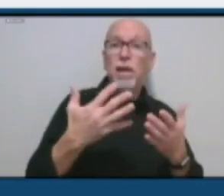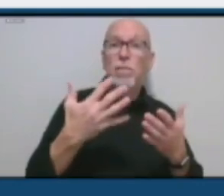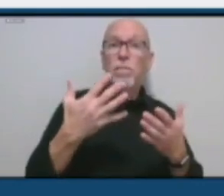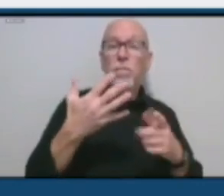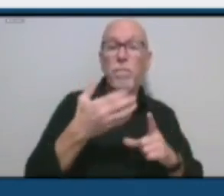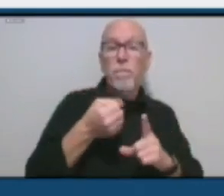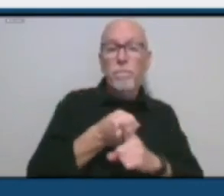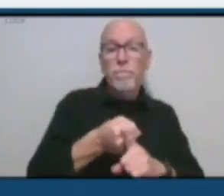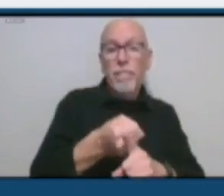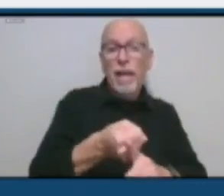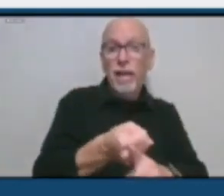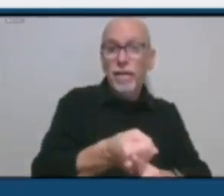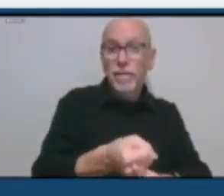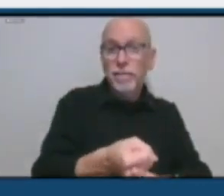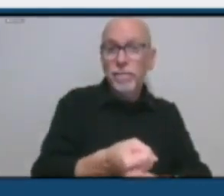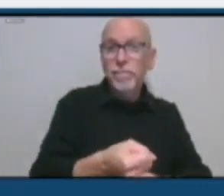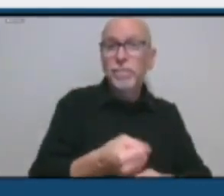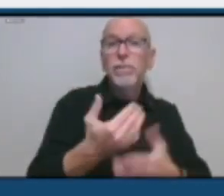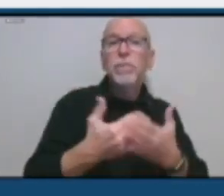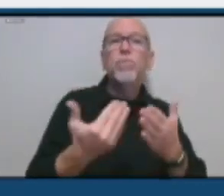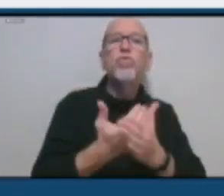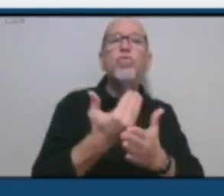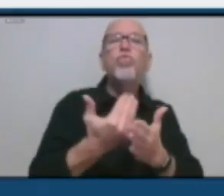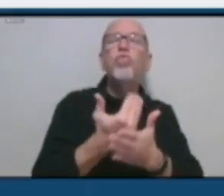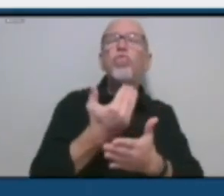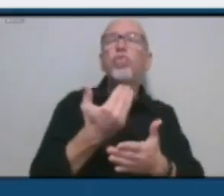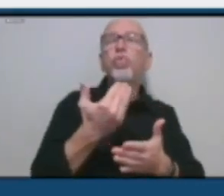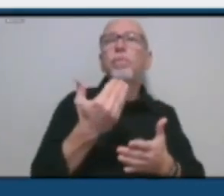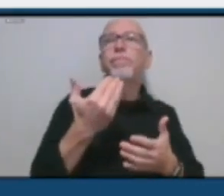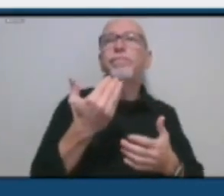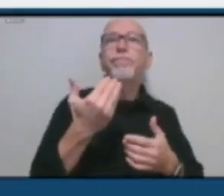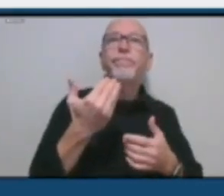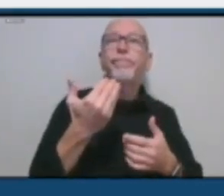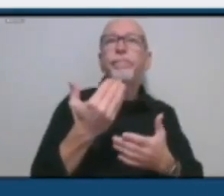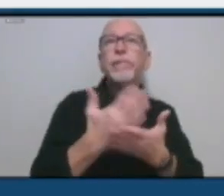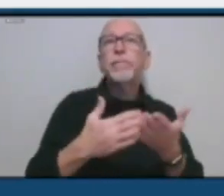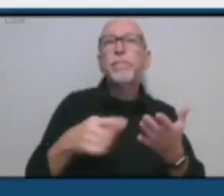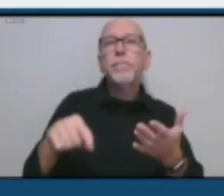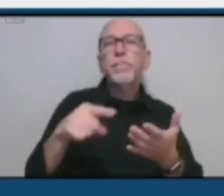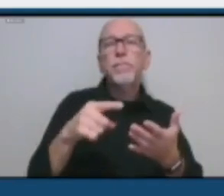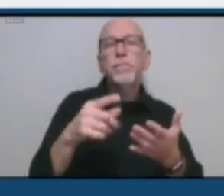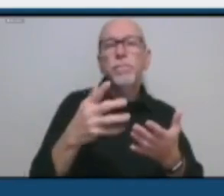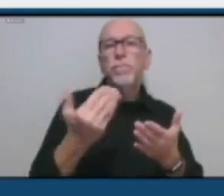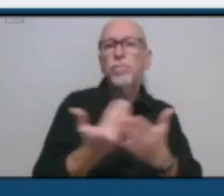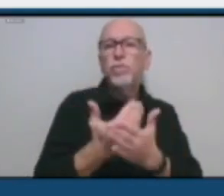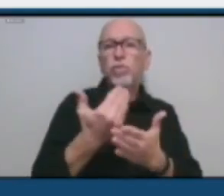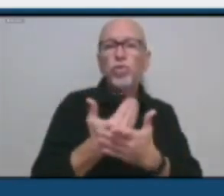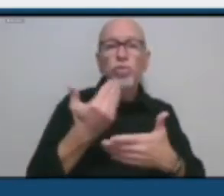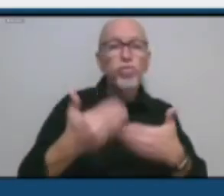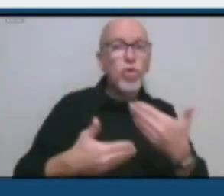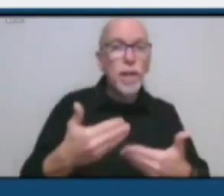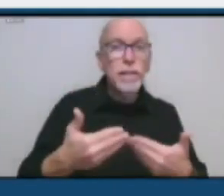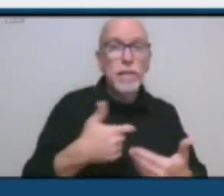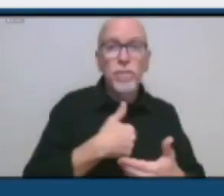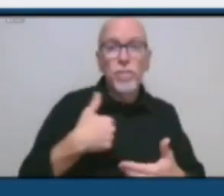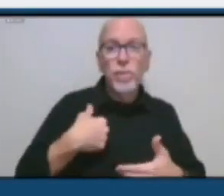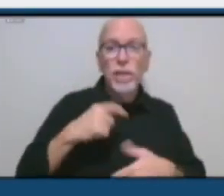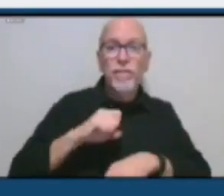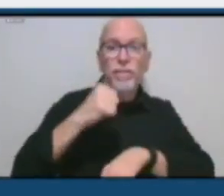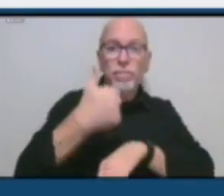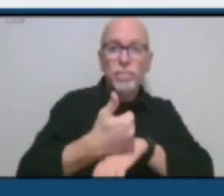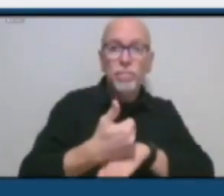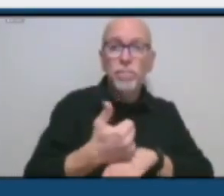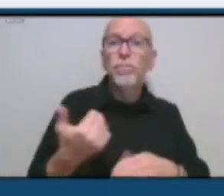impact of some of the new new processes that we had to put in place or